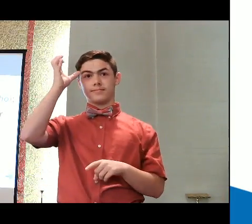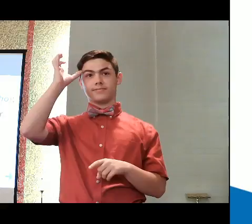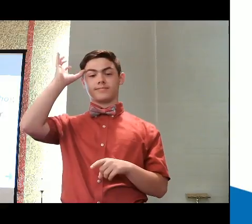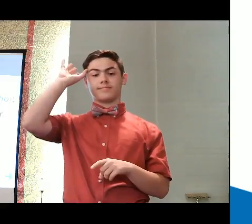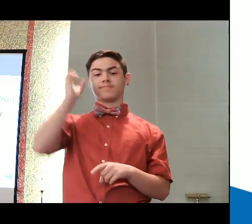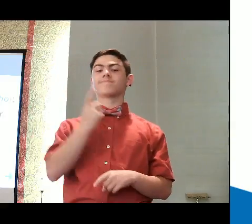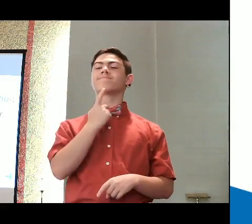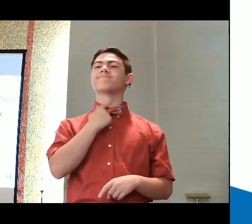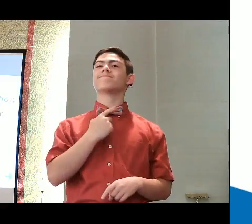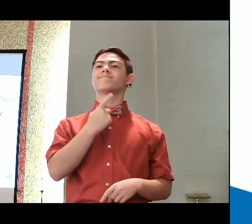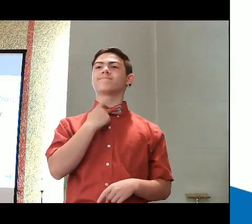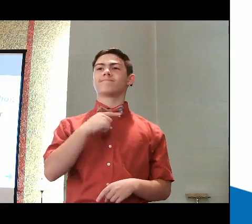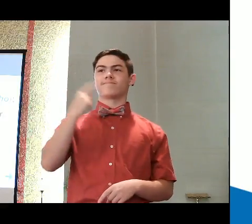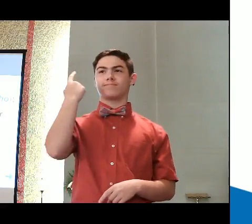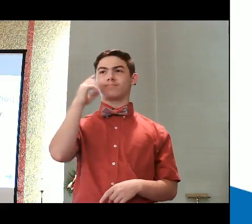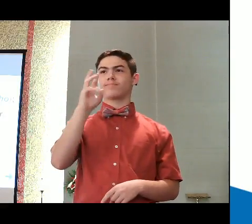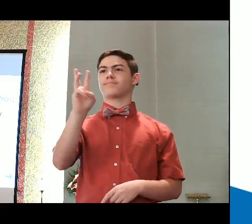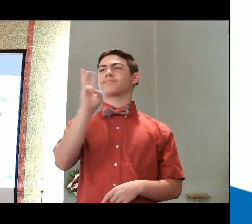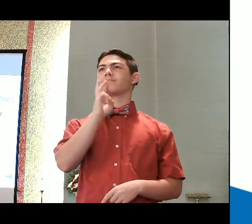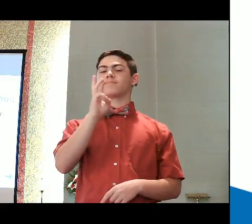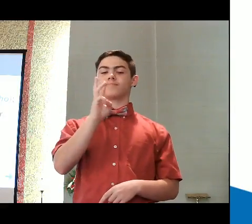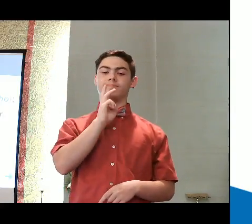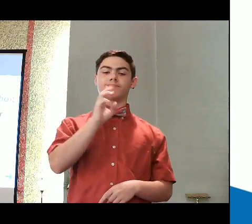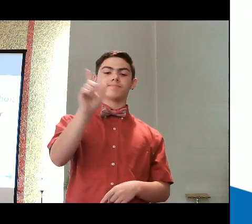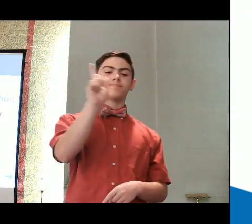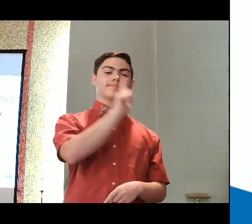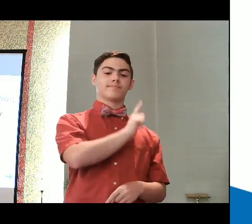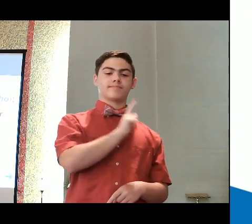deep thirsts for the water,